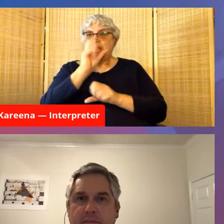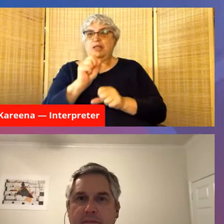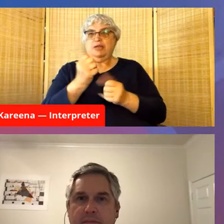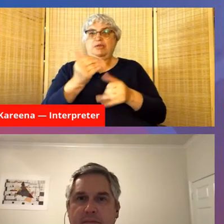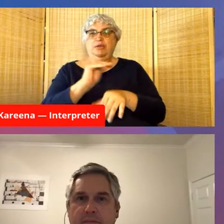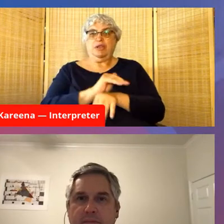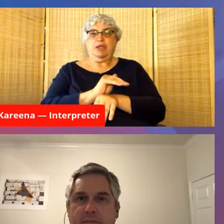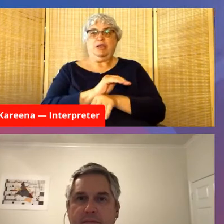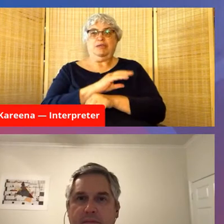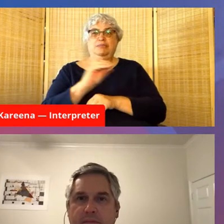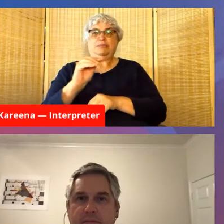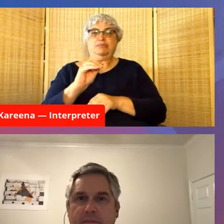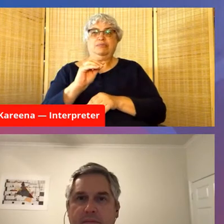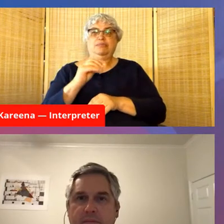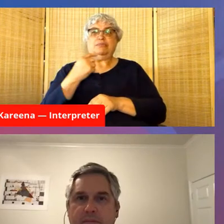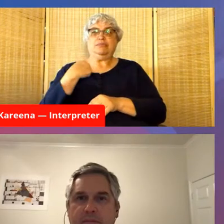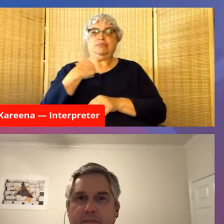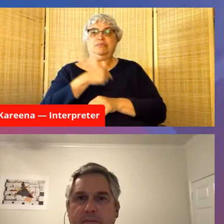And again,